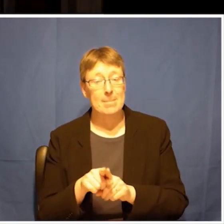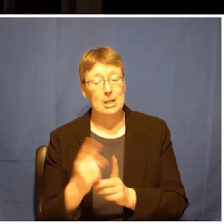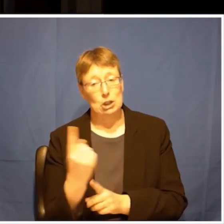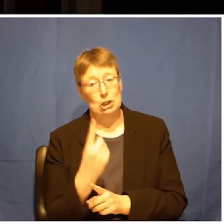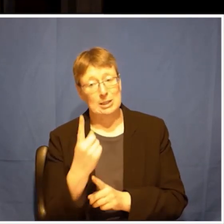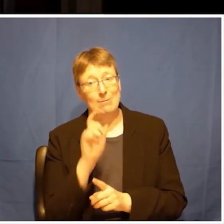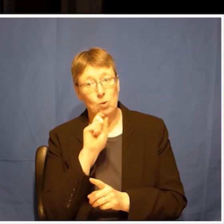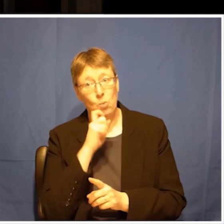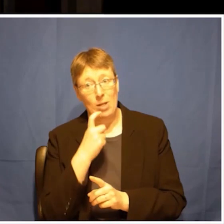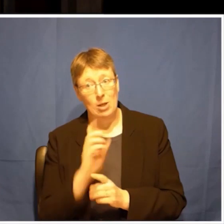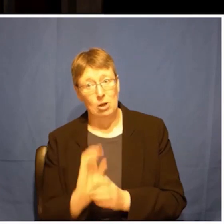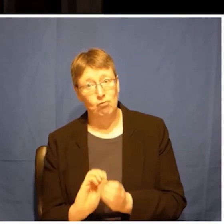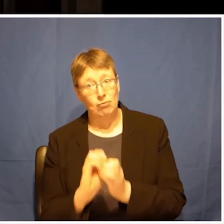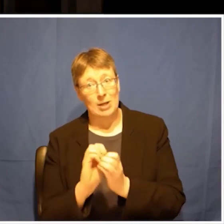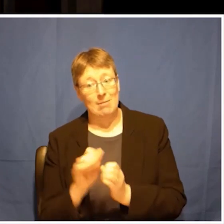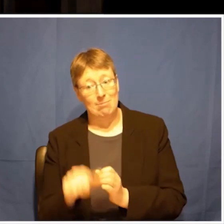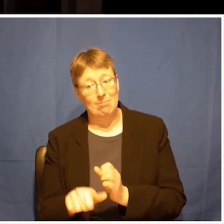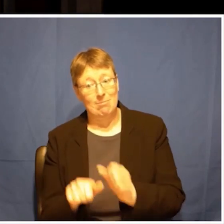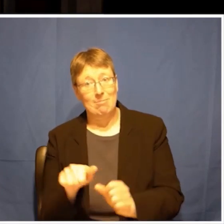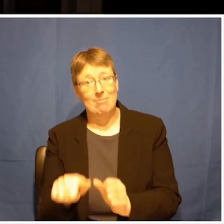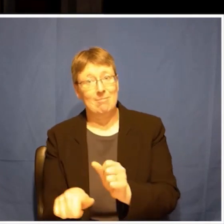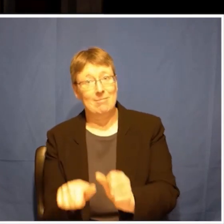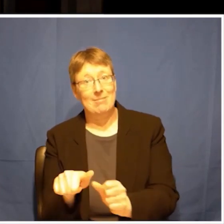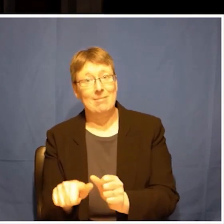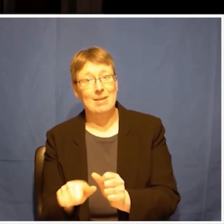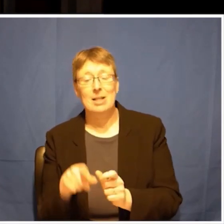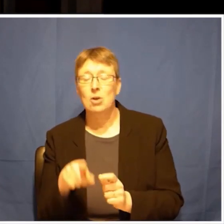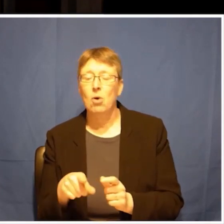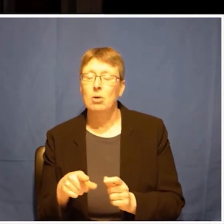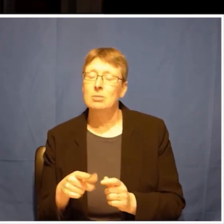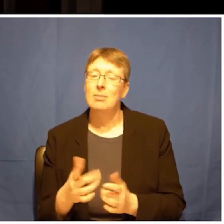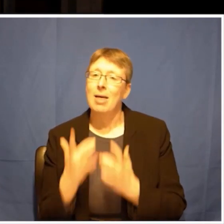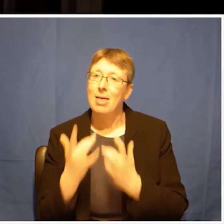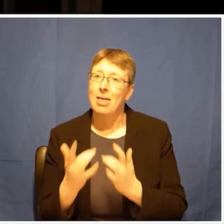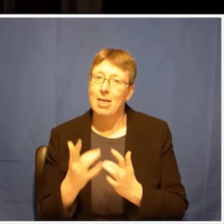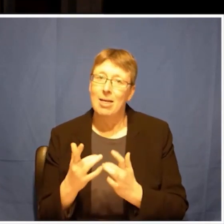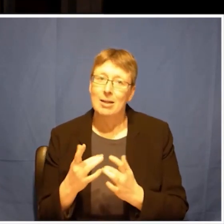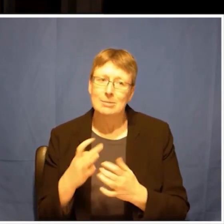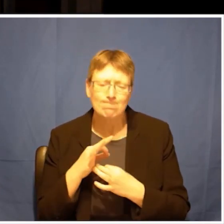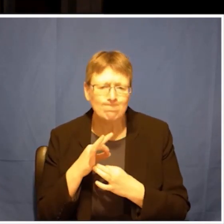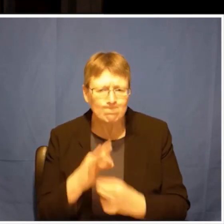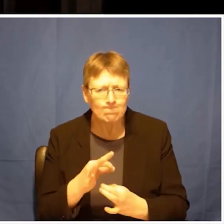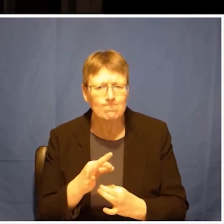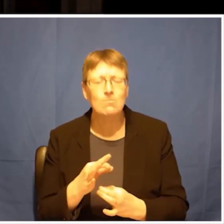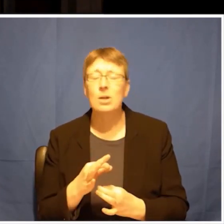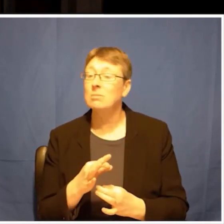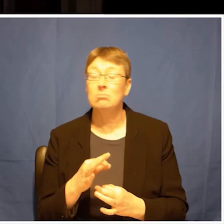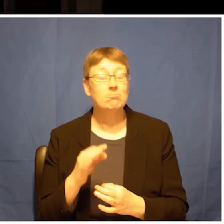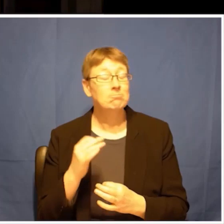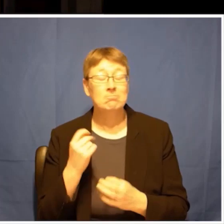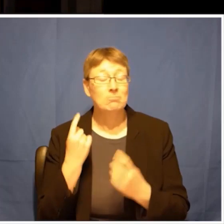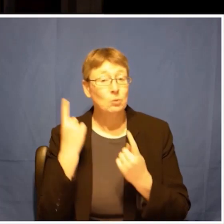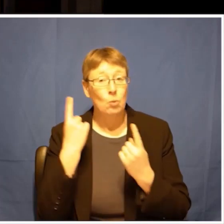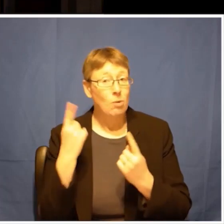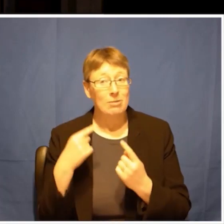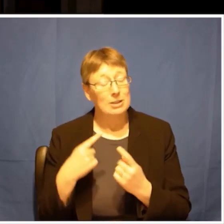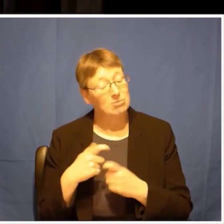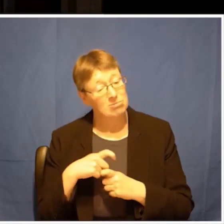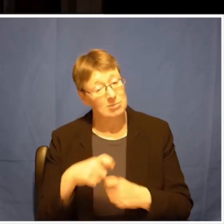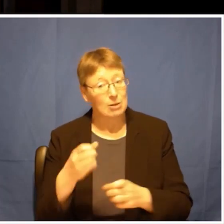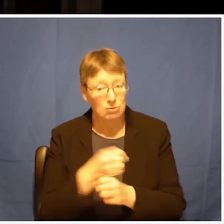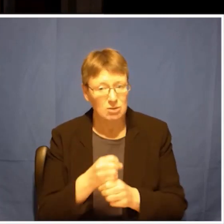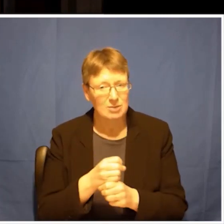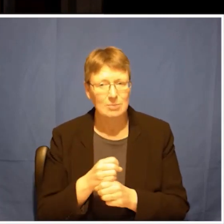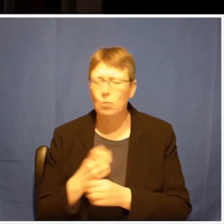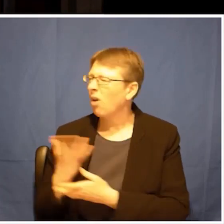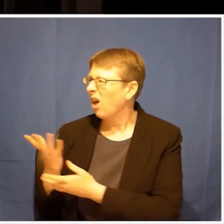importantly, you're going to start to quickly leave your own footsteps. And if you haven't found your passion, or you're not clear on that path, don't worry, just keep looking